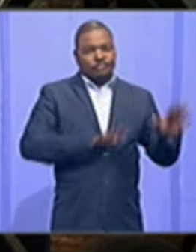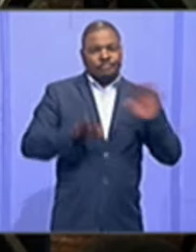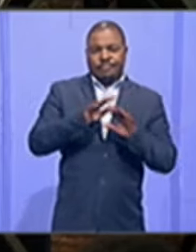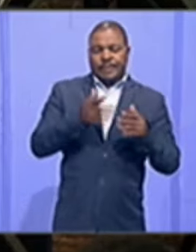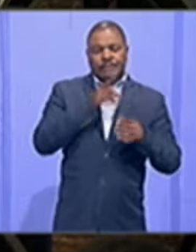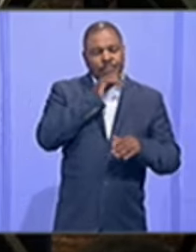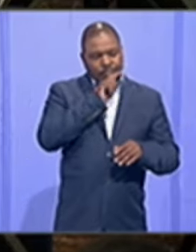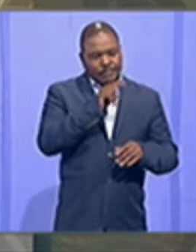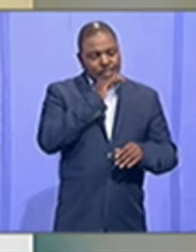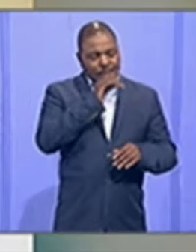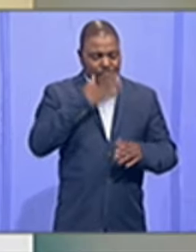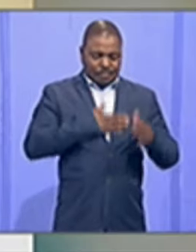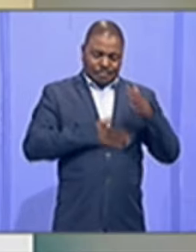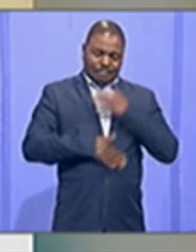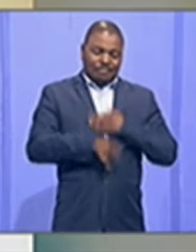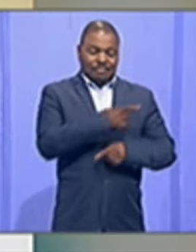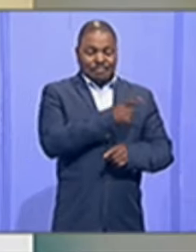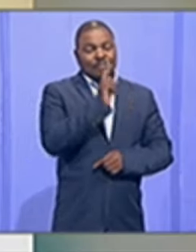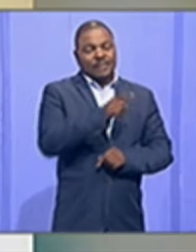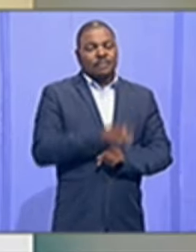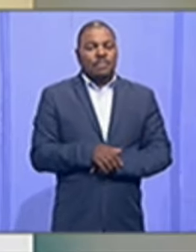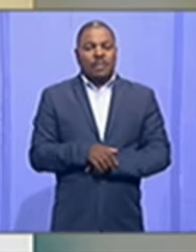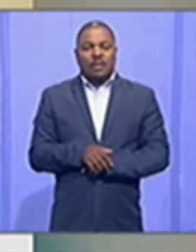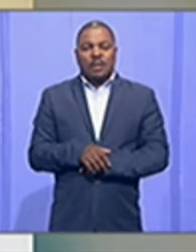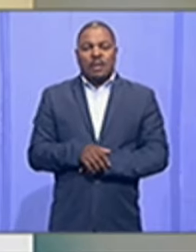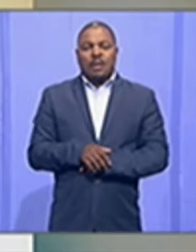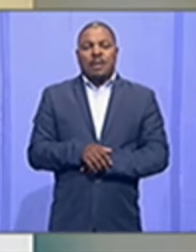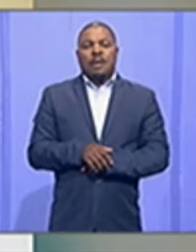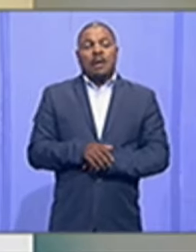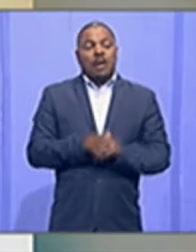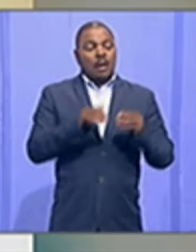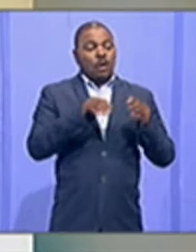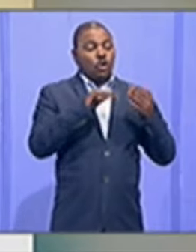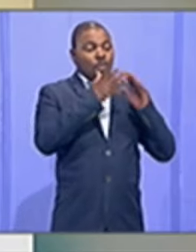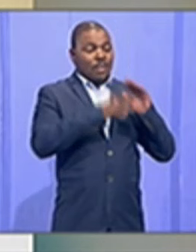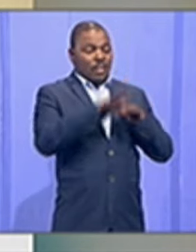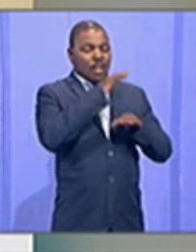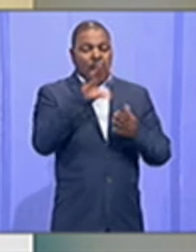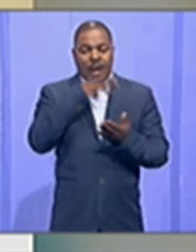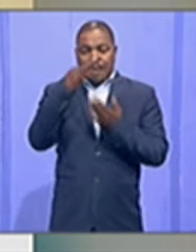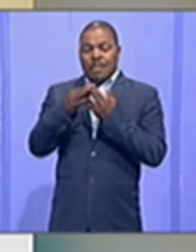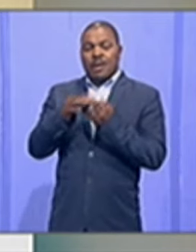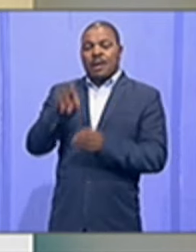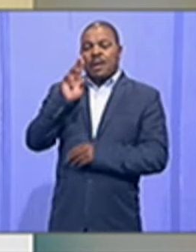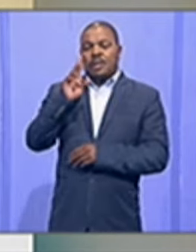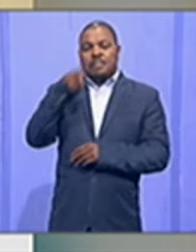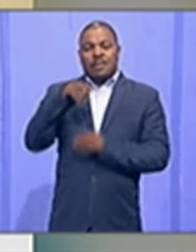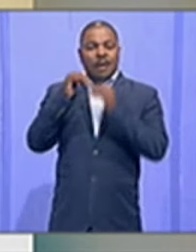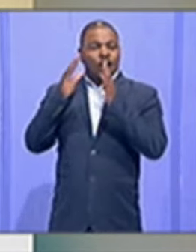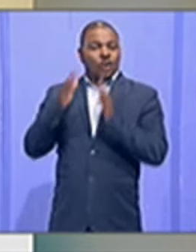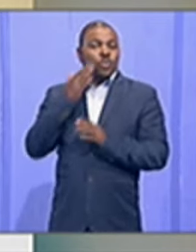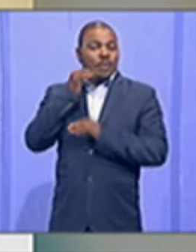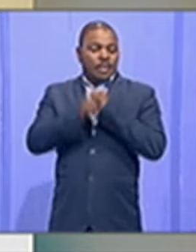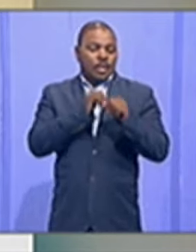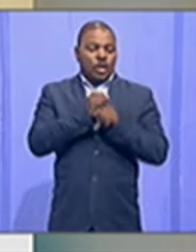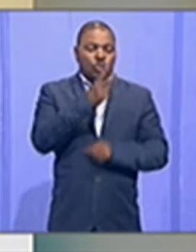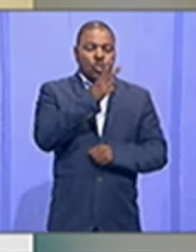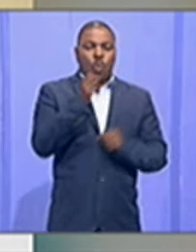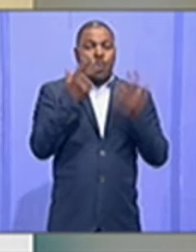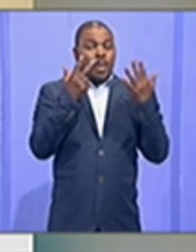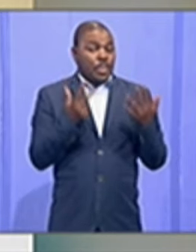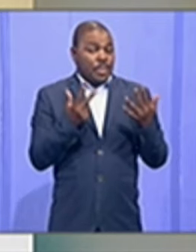nna pelotelele. The residents of Blakerskamp only made application for RDP houses in